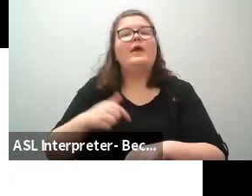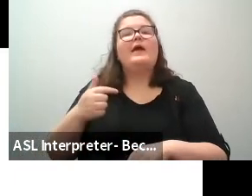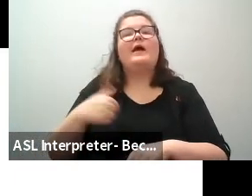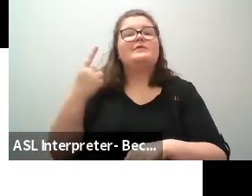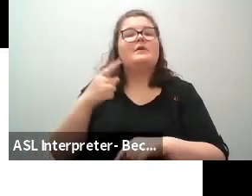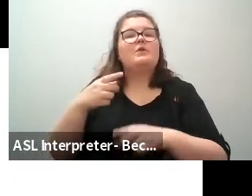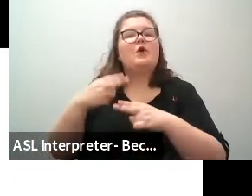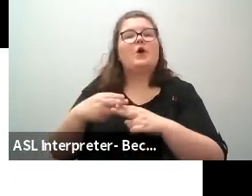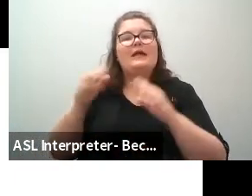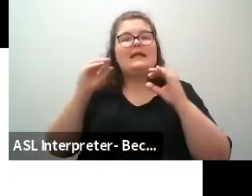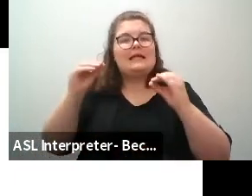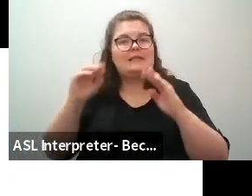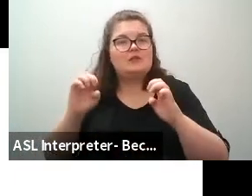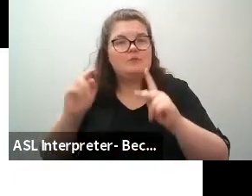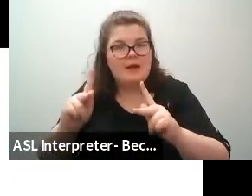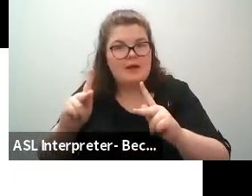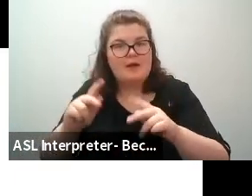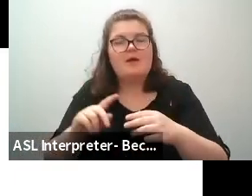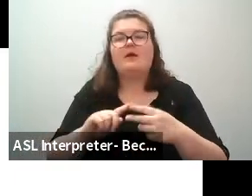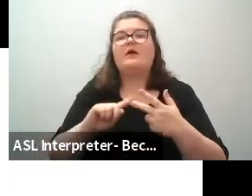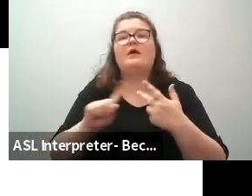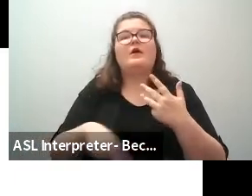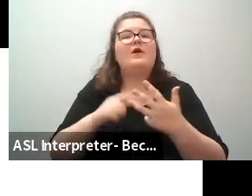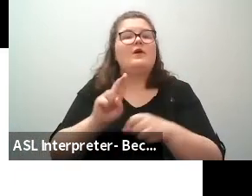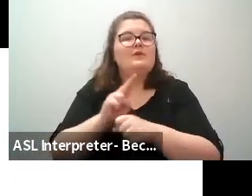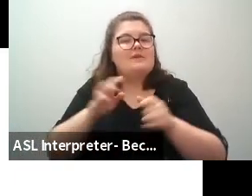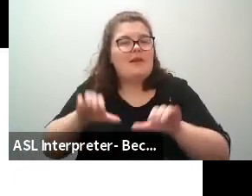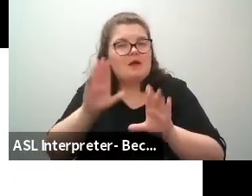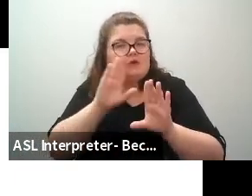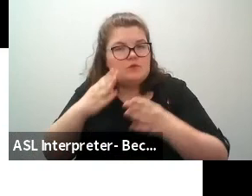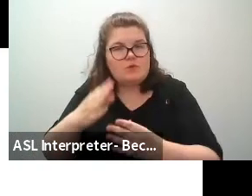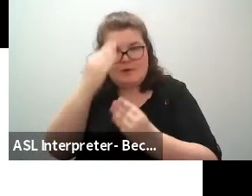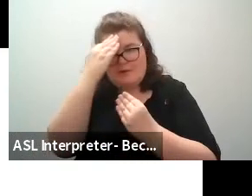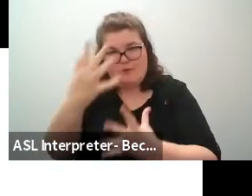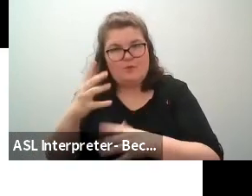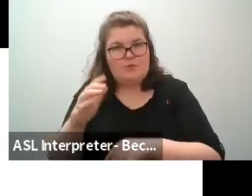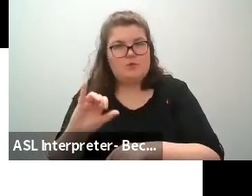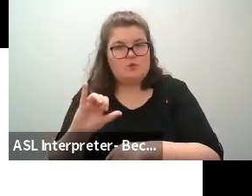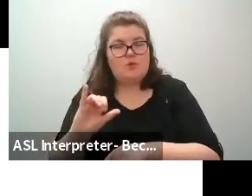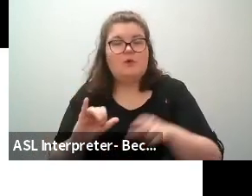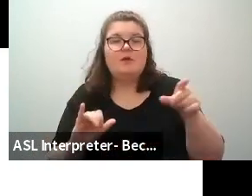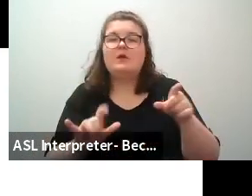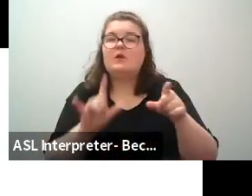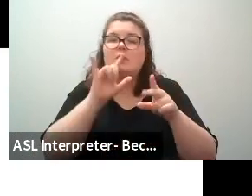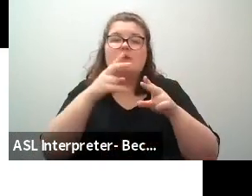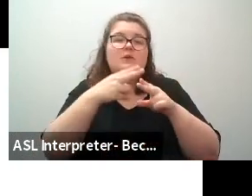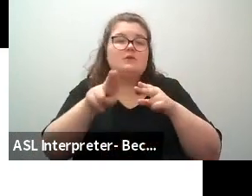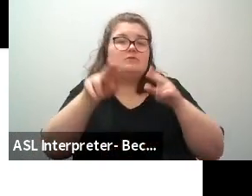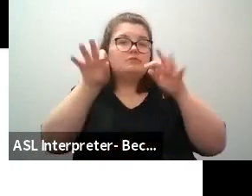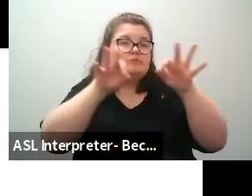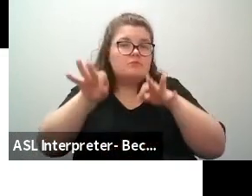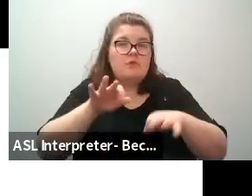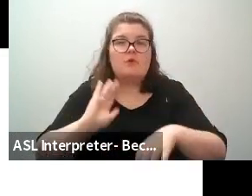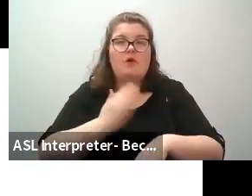language and limiting information, as well as providing action-oriented information. So this is just a very brief overview of the quality